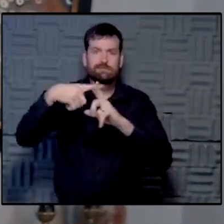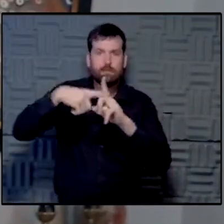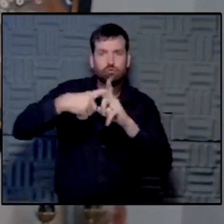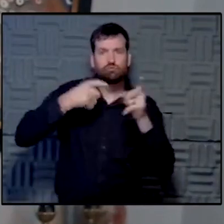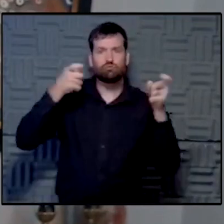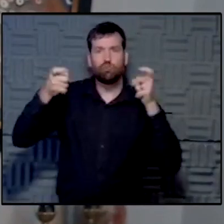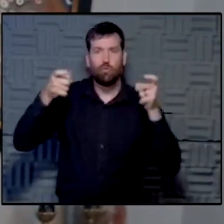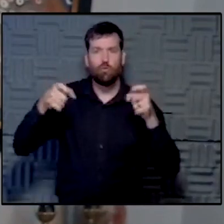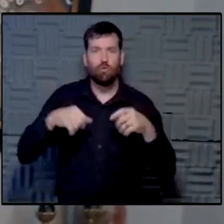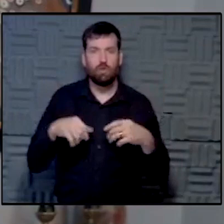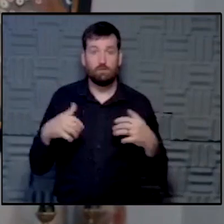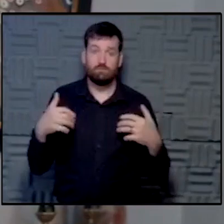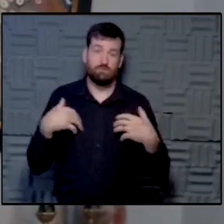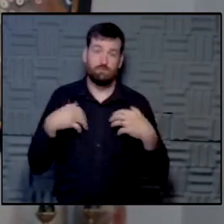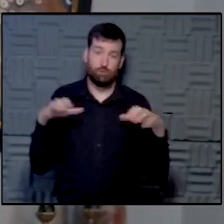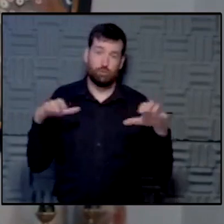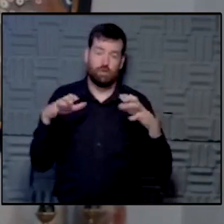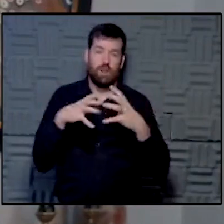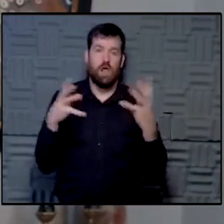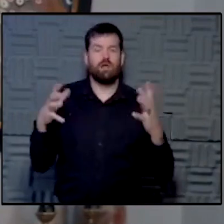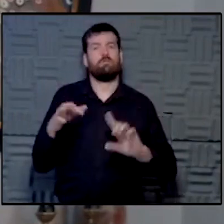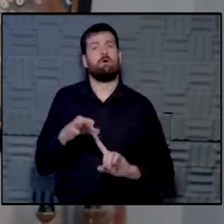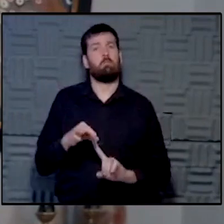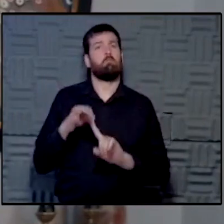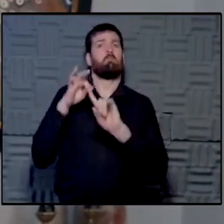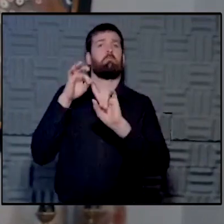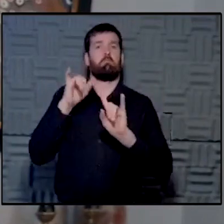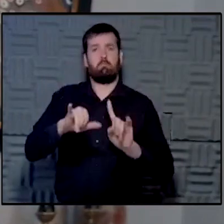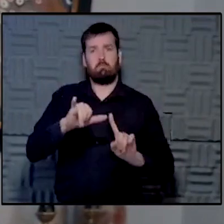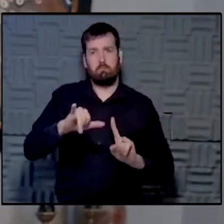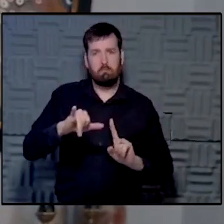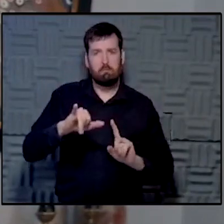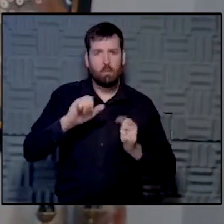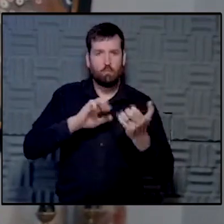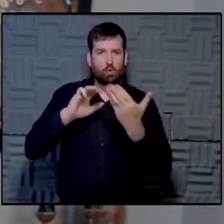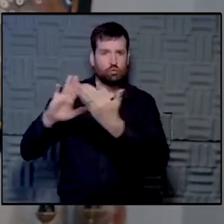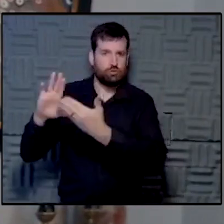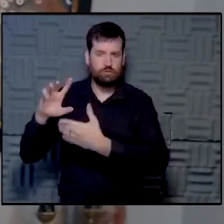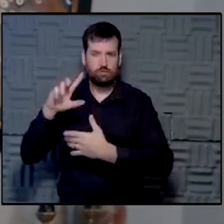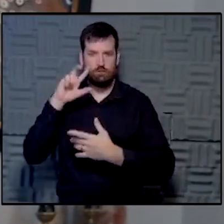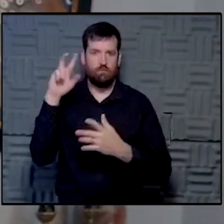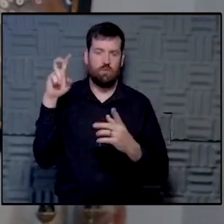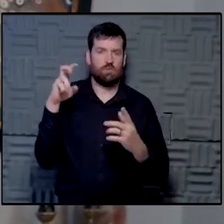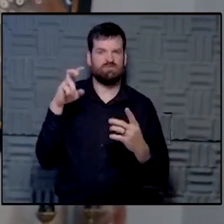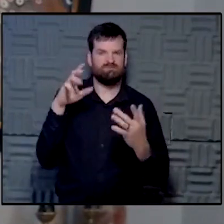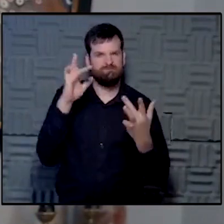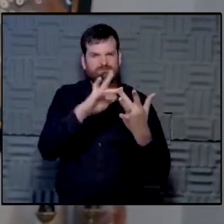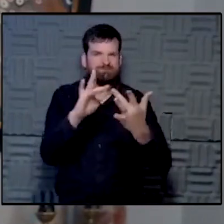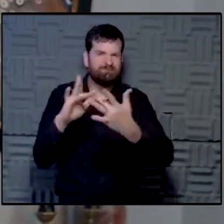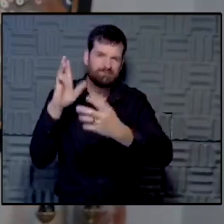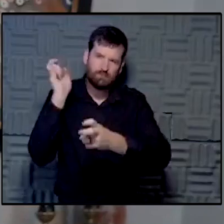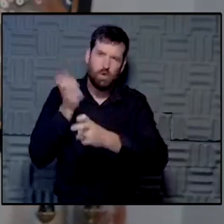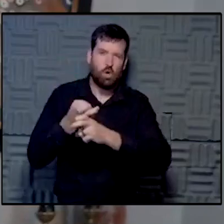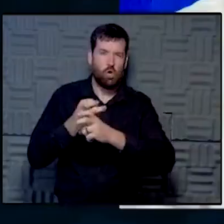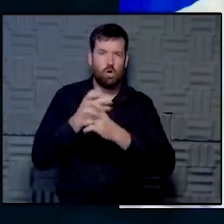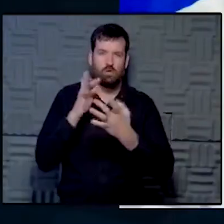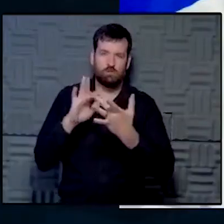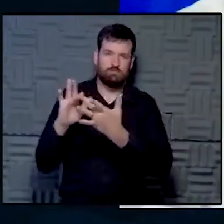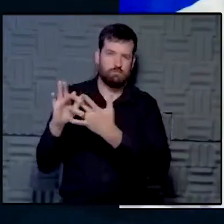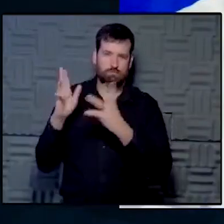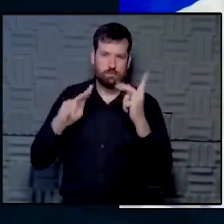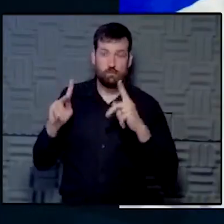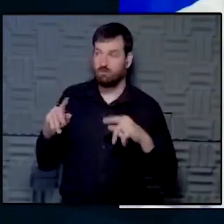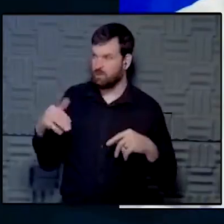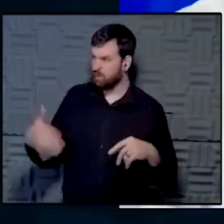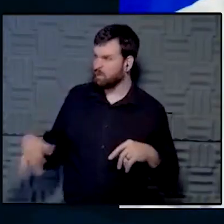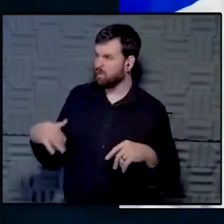So we're doing a lot of novel approaches to get in hard to reach populations, especially. You really